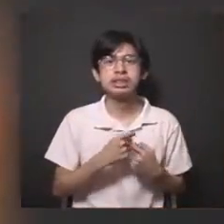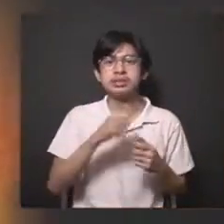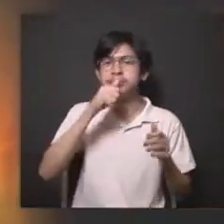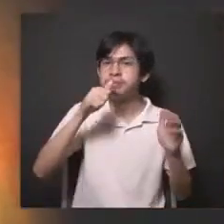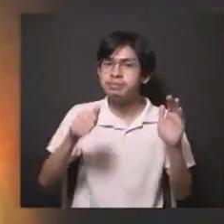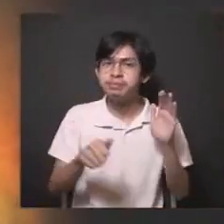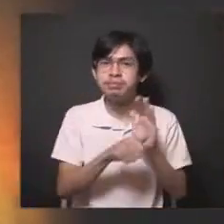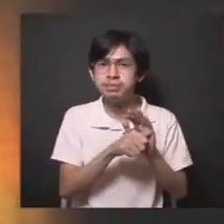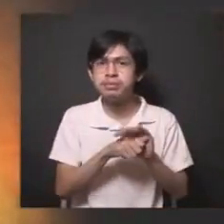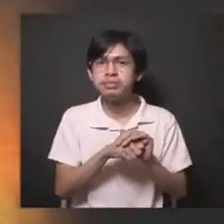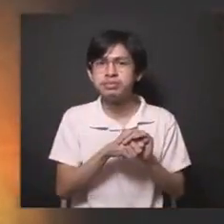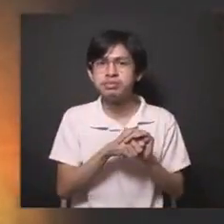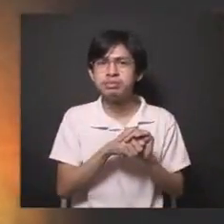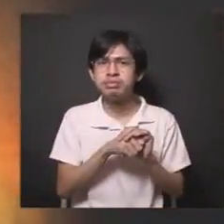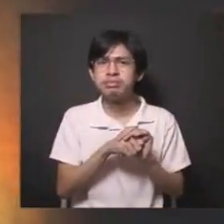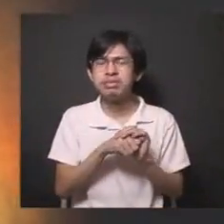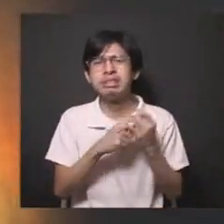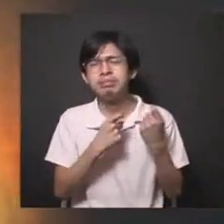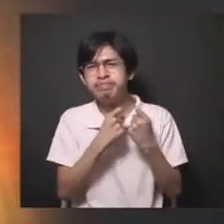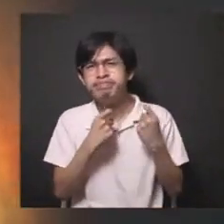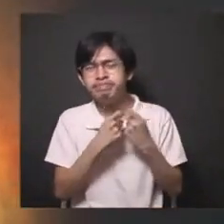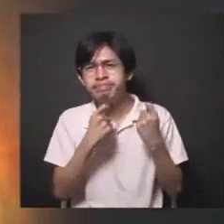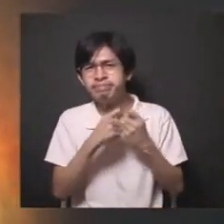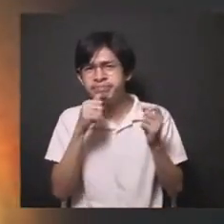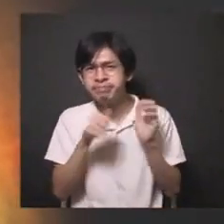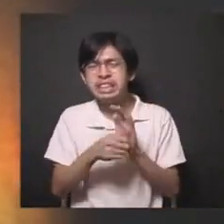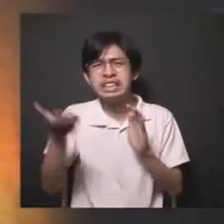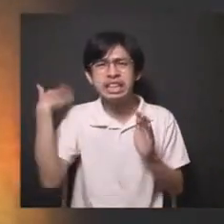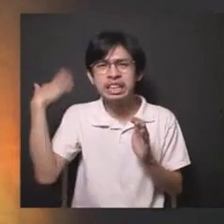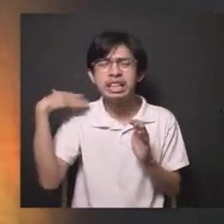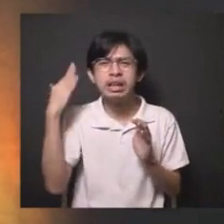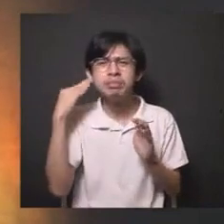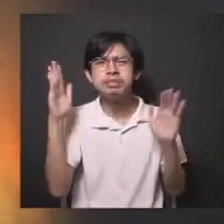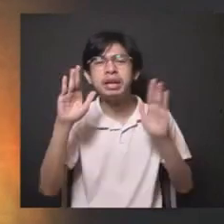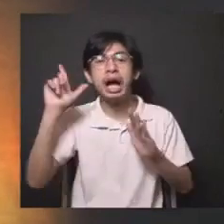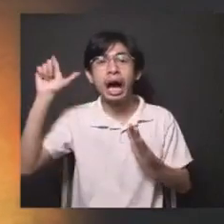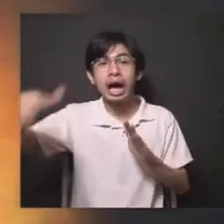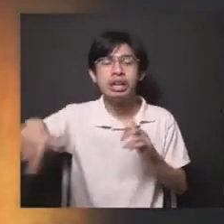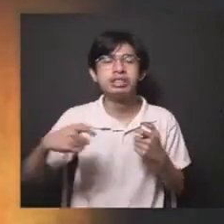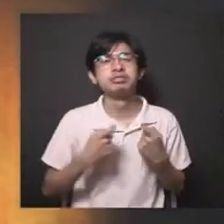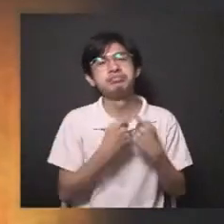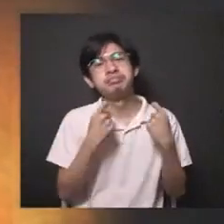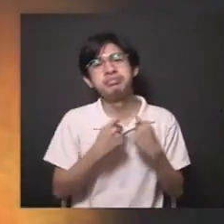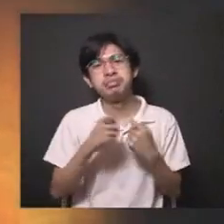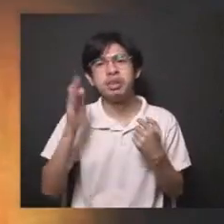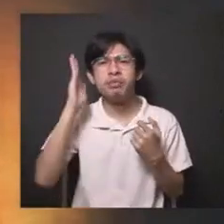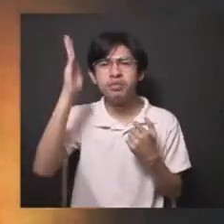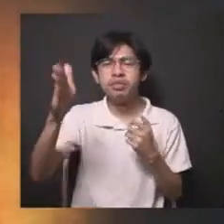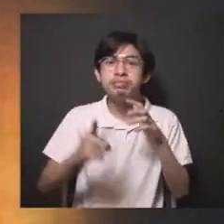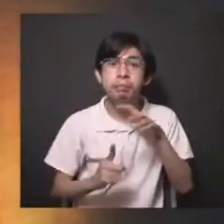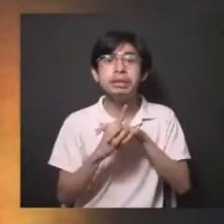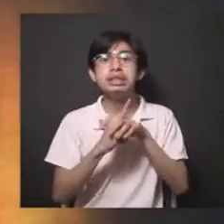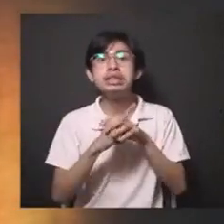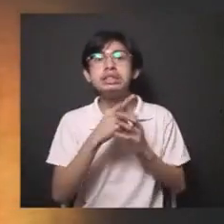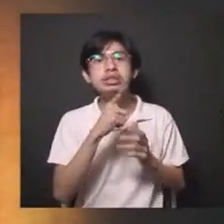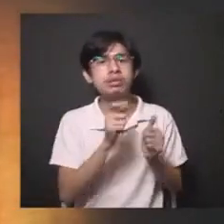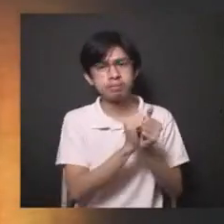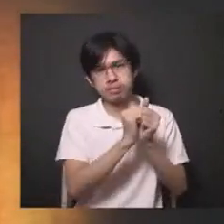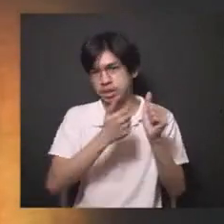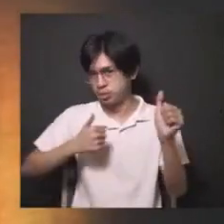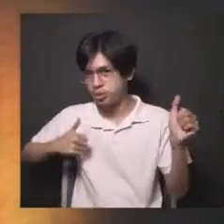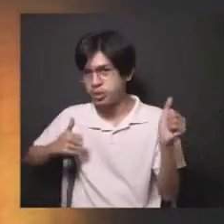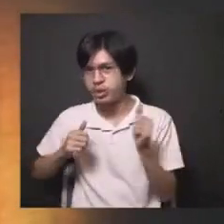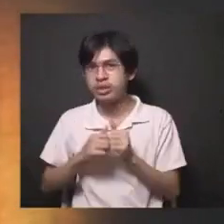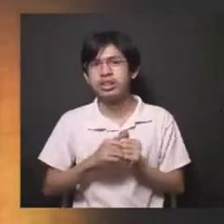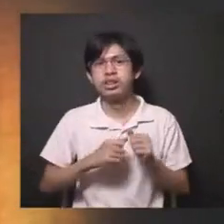sin. Sin will catch up with you eventually. You're never too far away from your sin. It's there. One memory, one